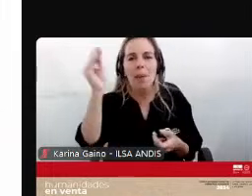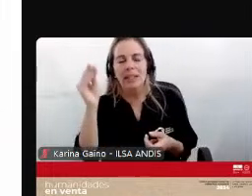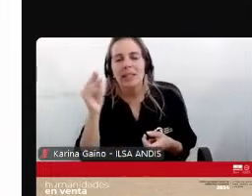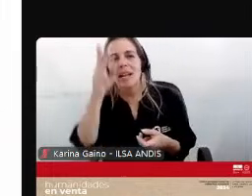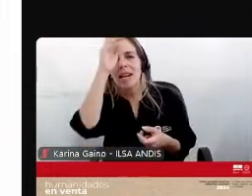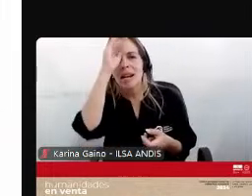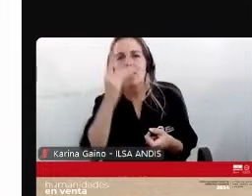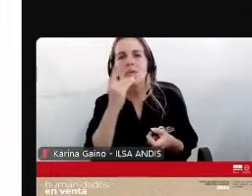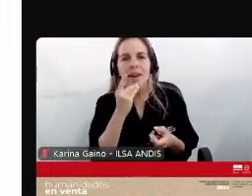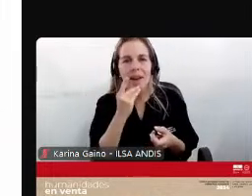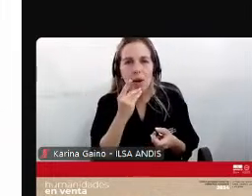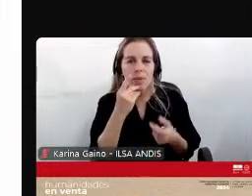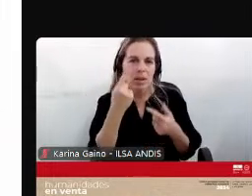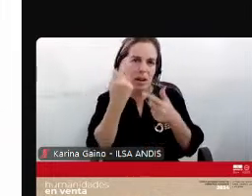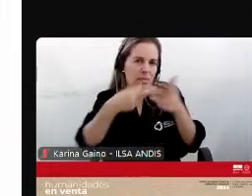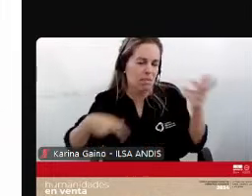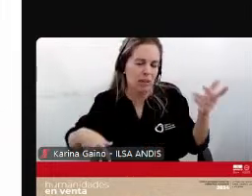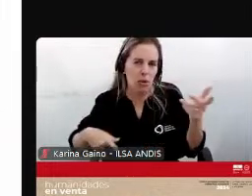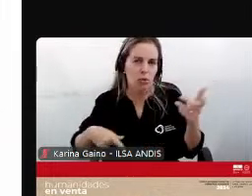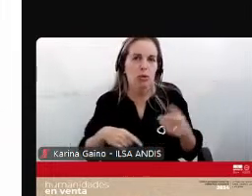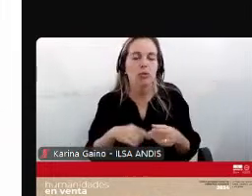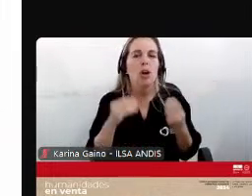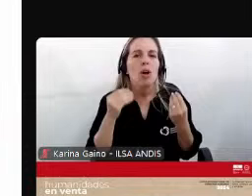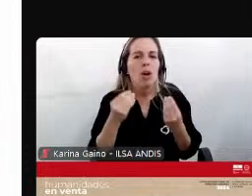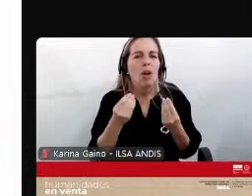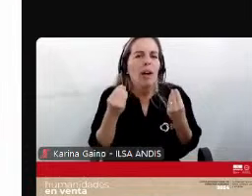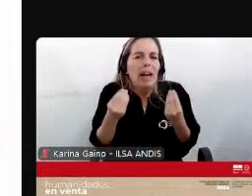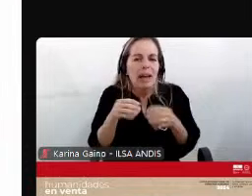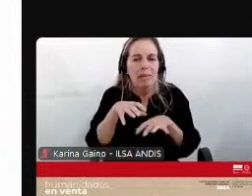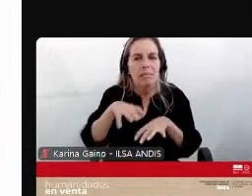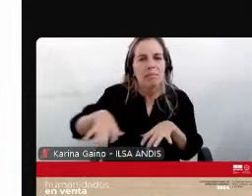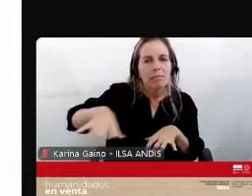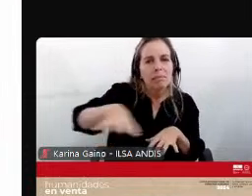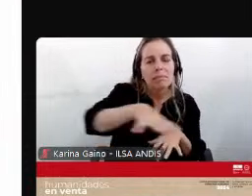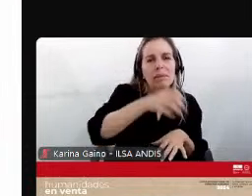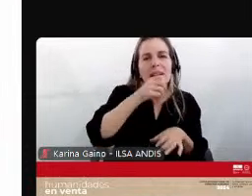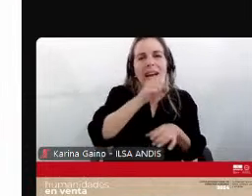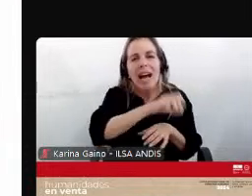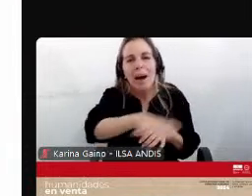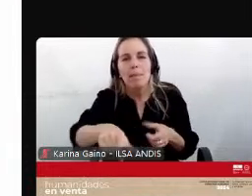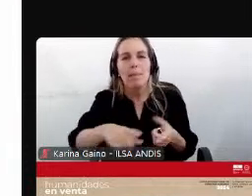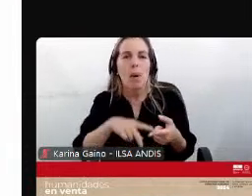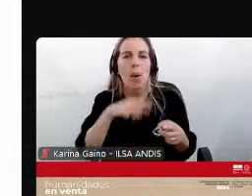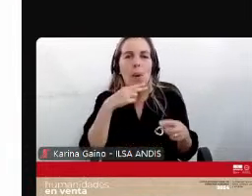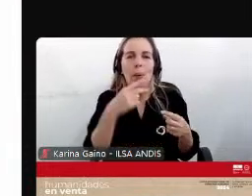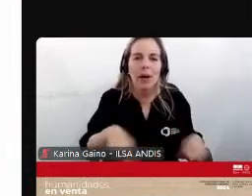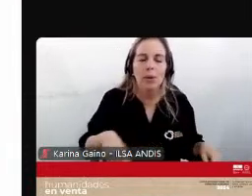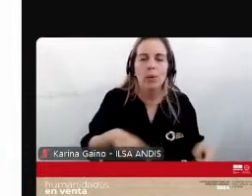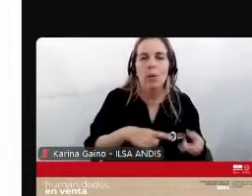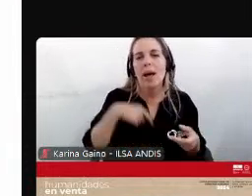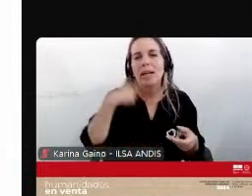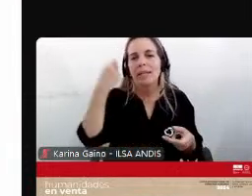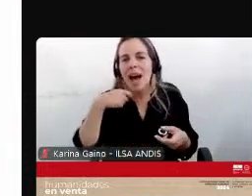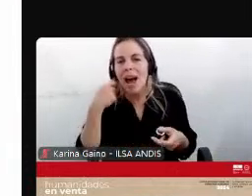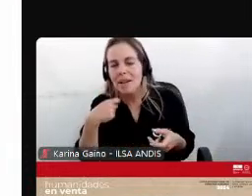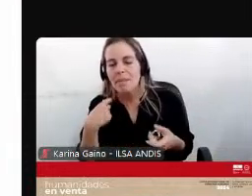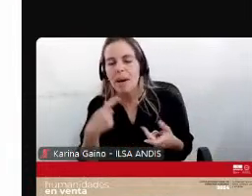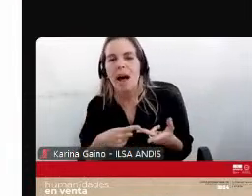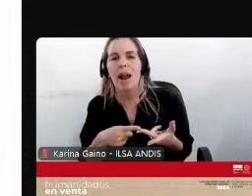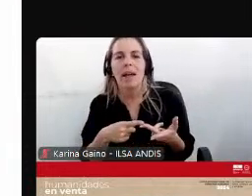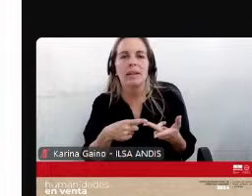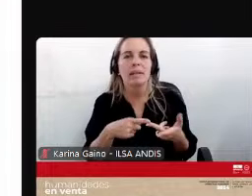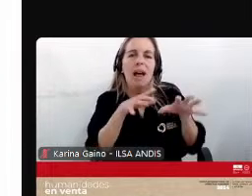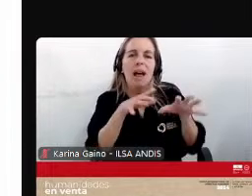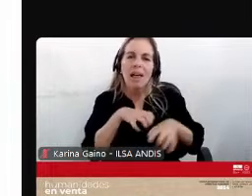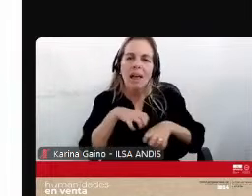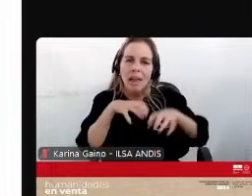in sectors as diverse as fruits, vegetables, livestock, garments, coffee, cocoa, sugarcane, tobacco,